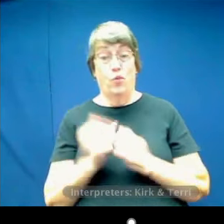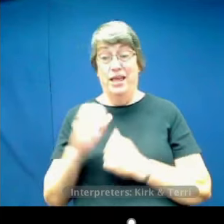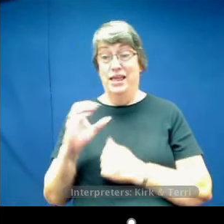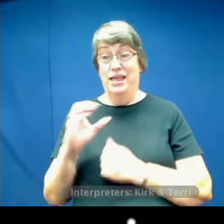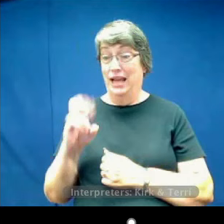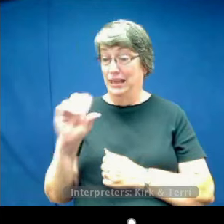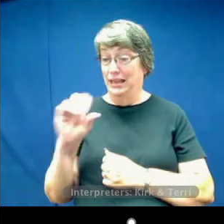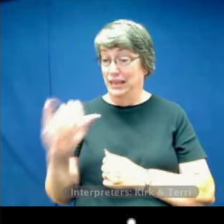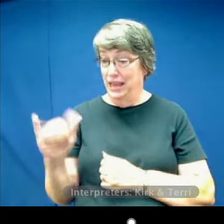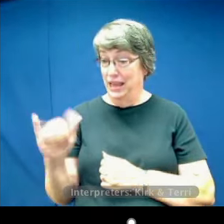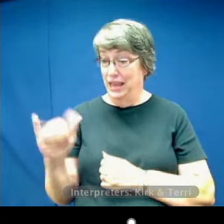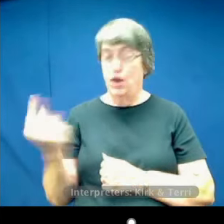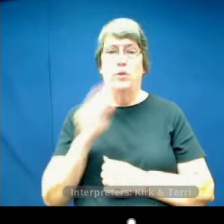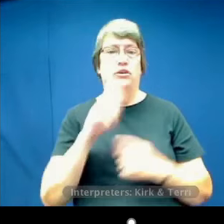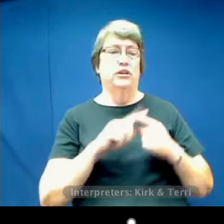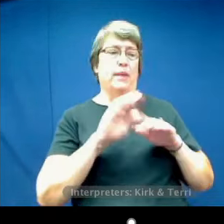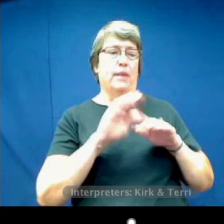Federal